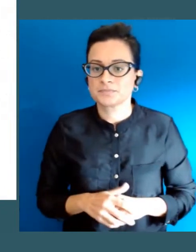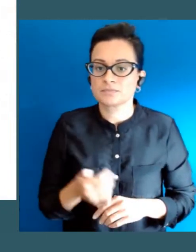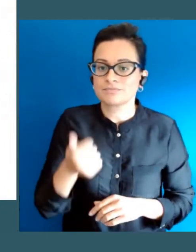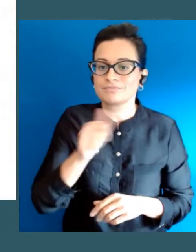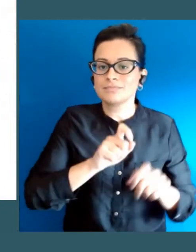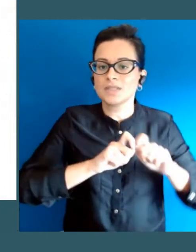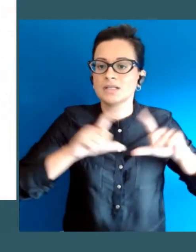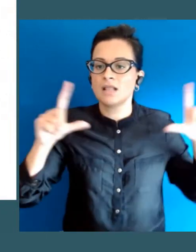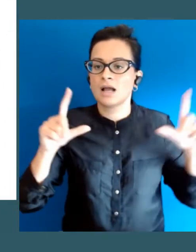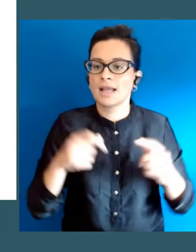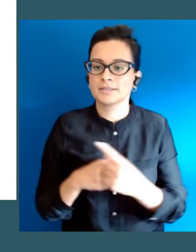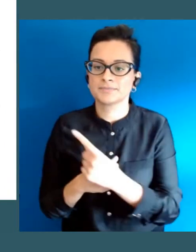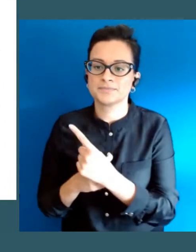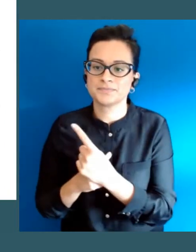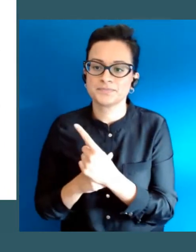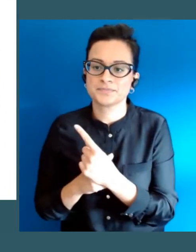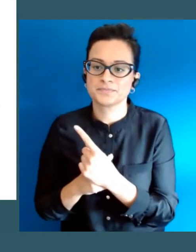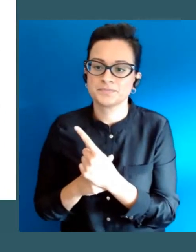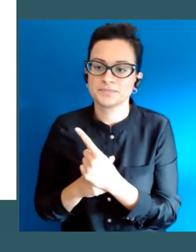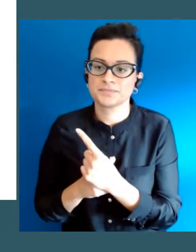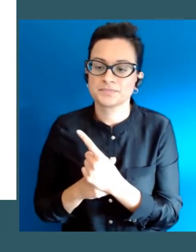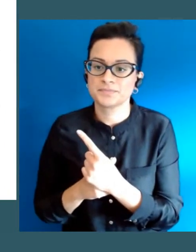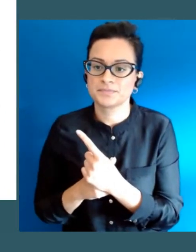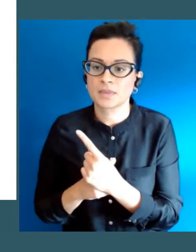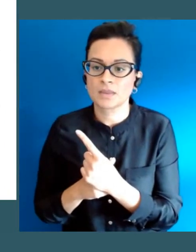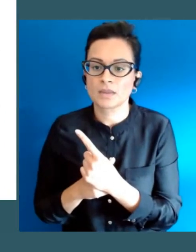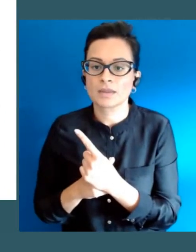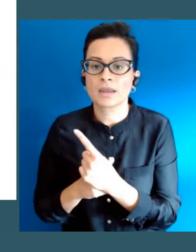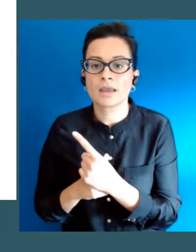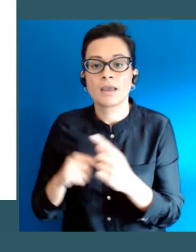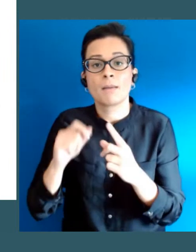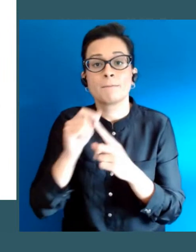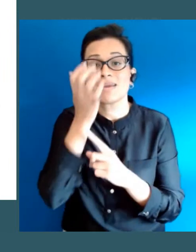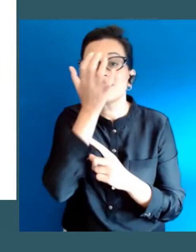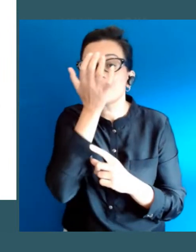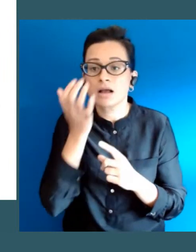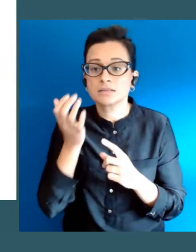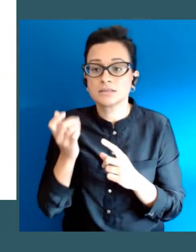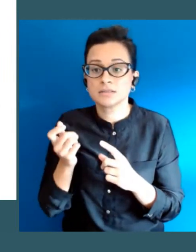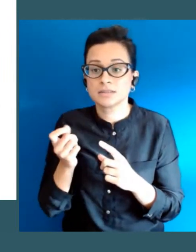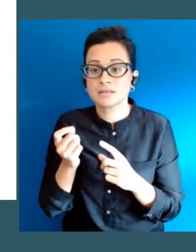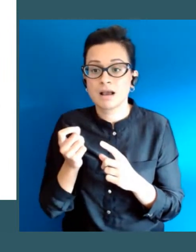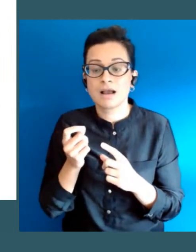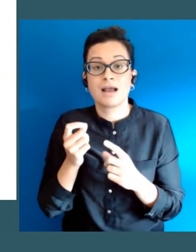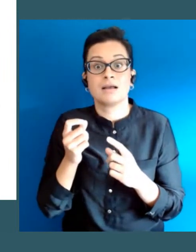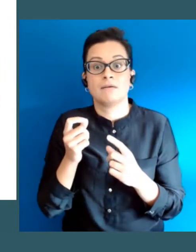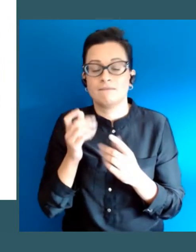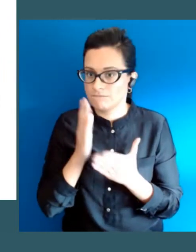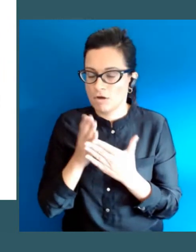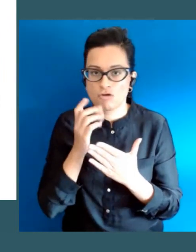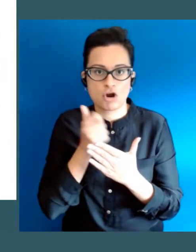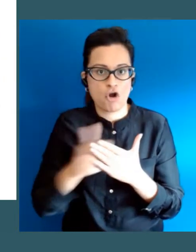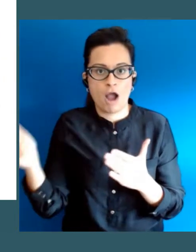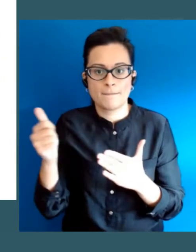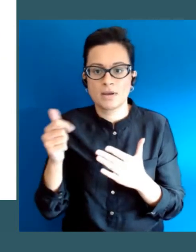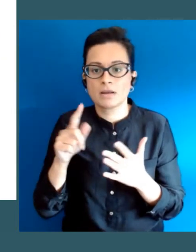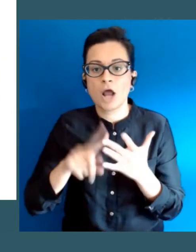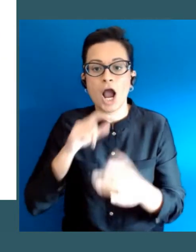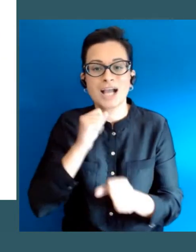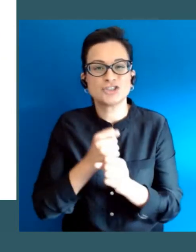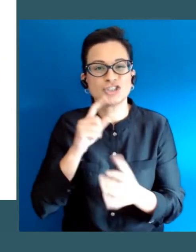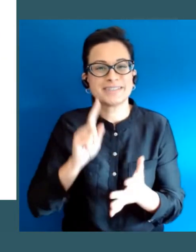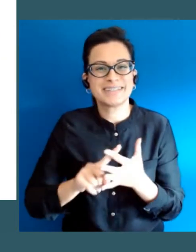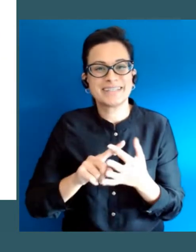So we know that peanut allergy is common in the UK. It's characterised by an IgE reaction, so an